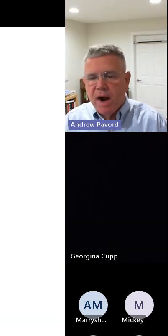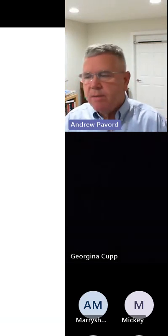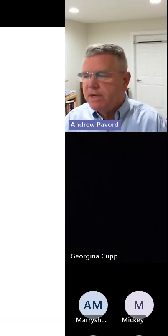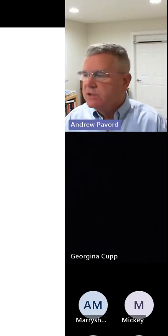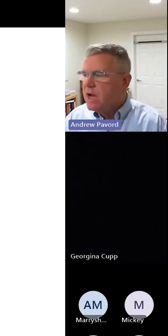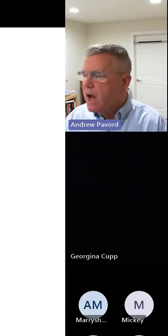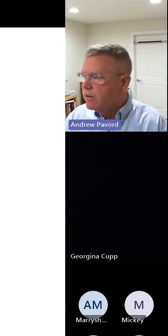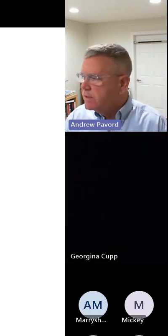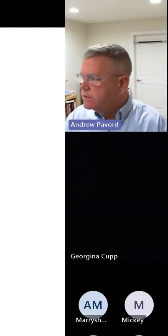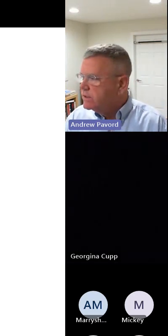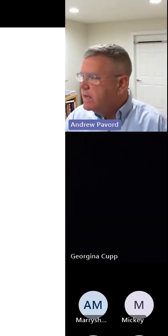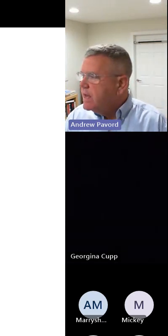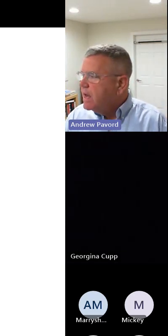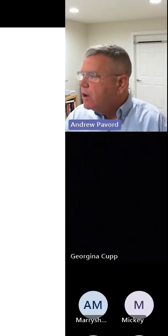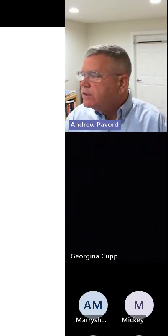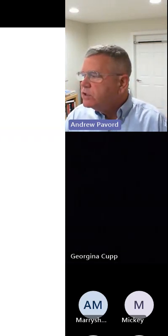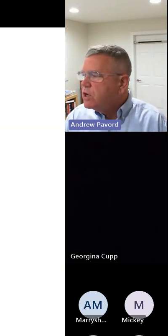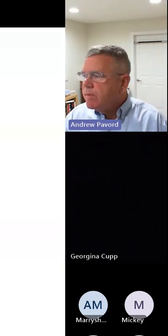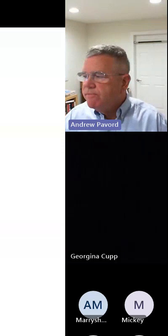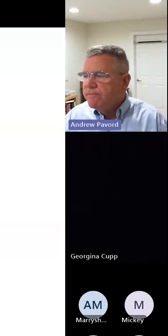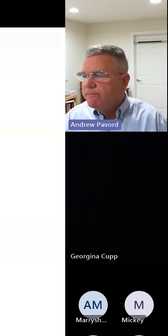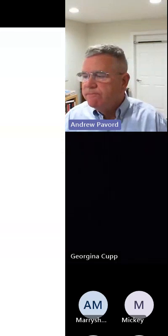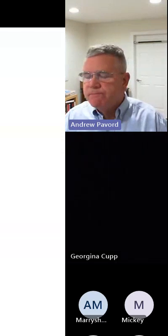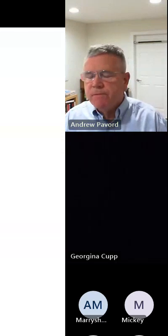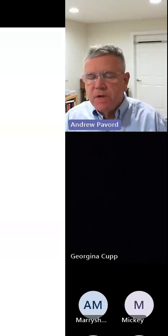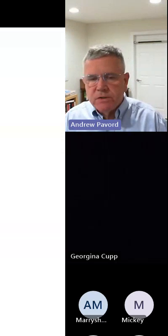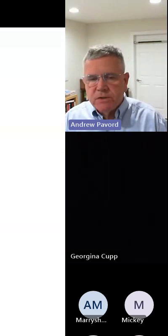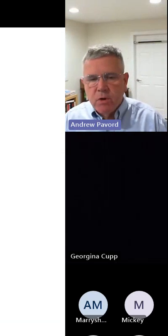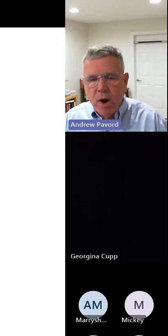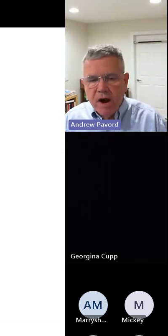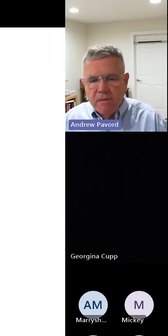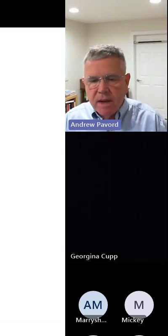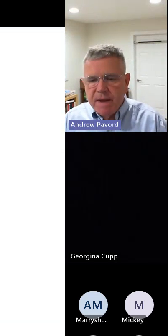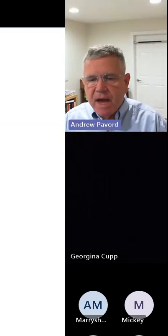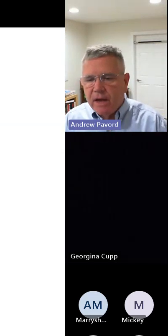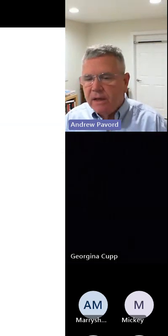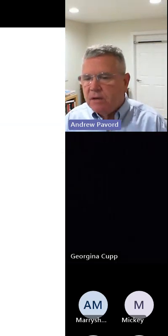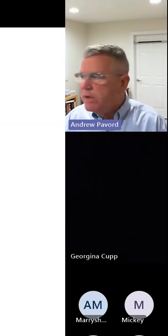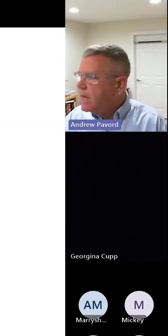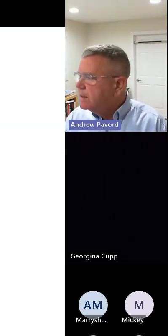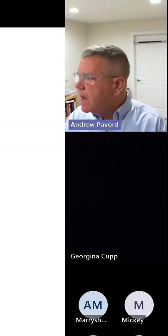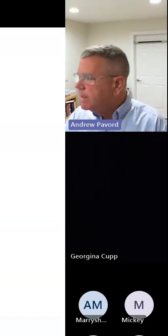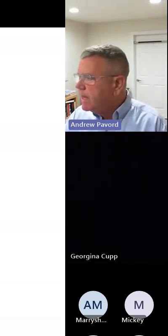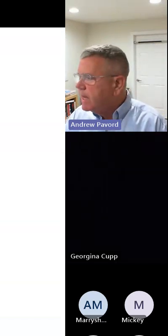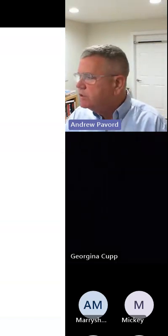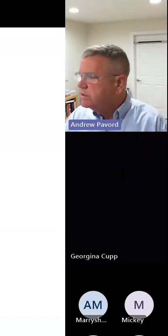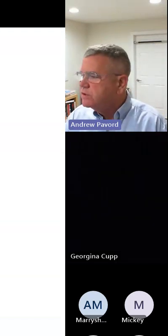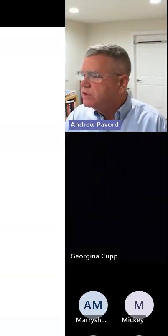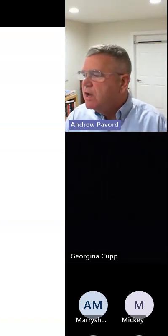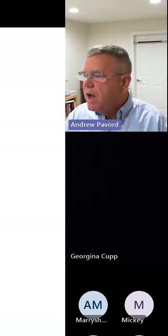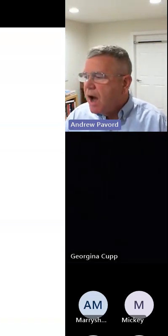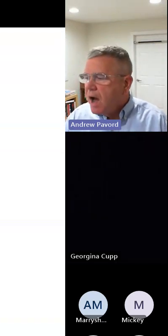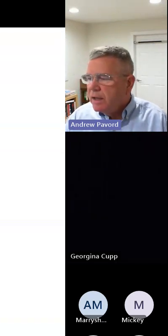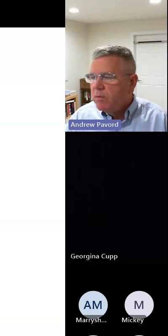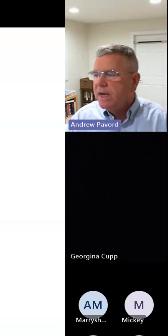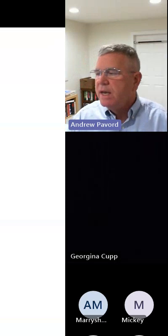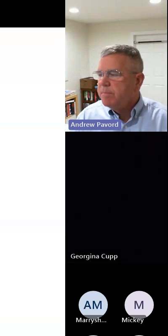legal requirement to Congress. It also fulfills a requirement about unliquidated